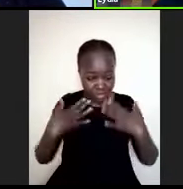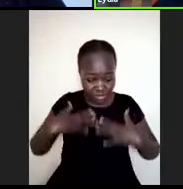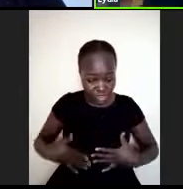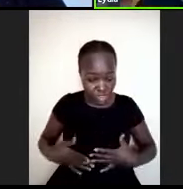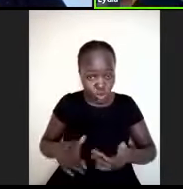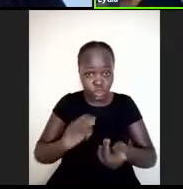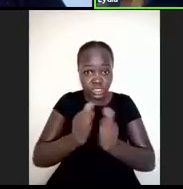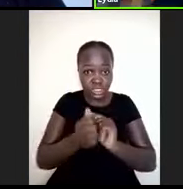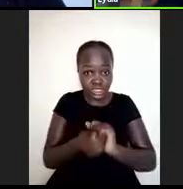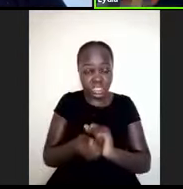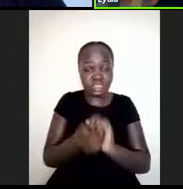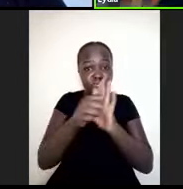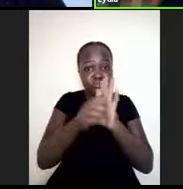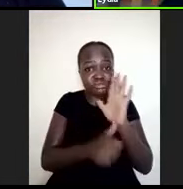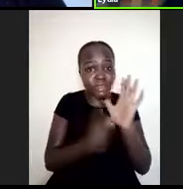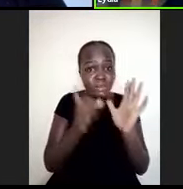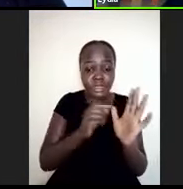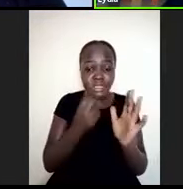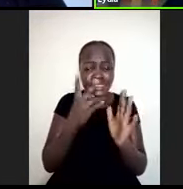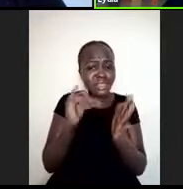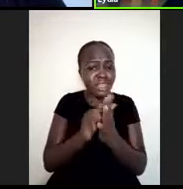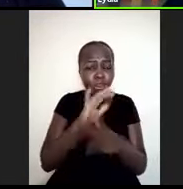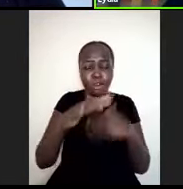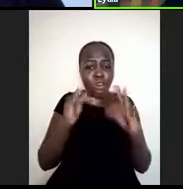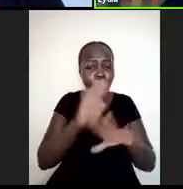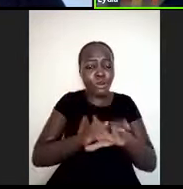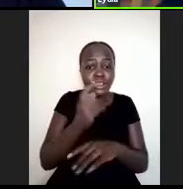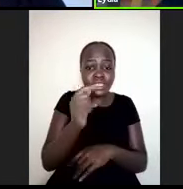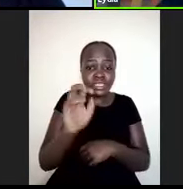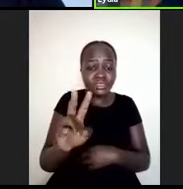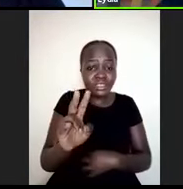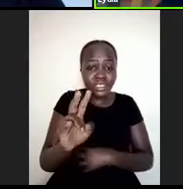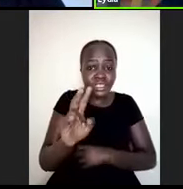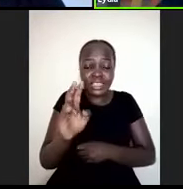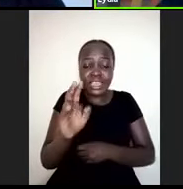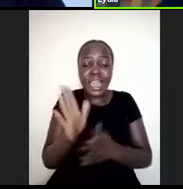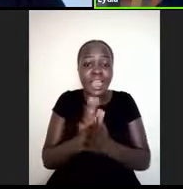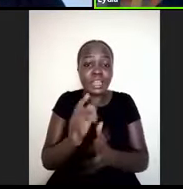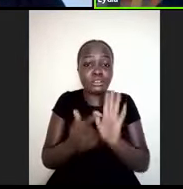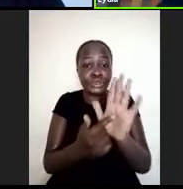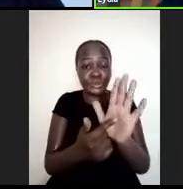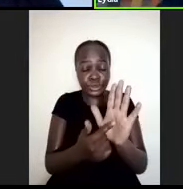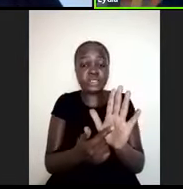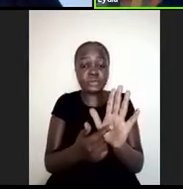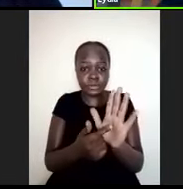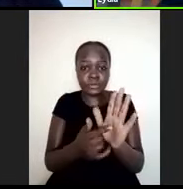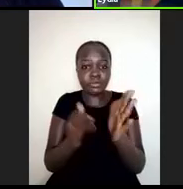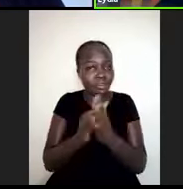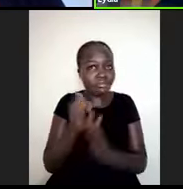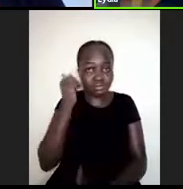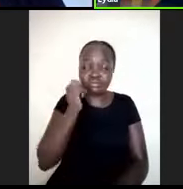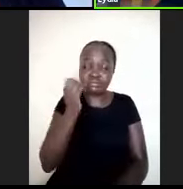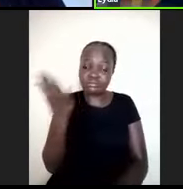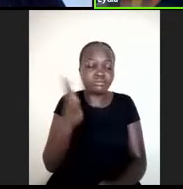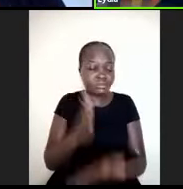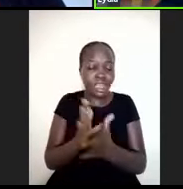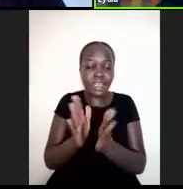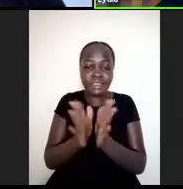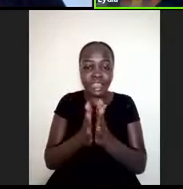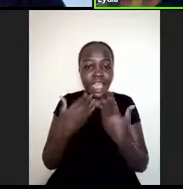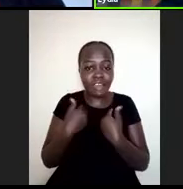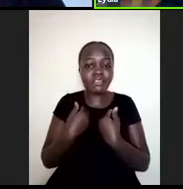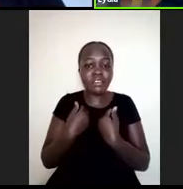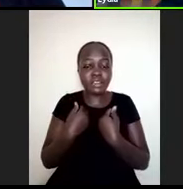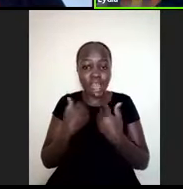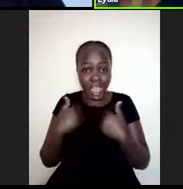surgeries. I think you've seen that on TVs or on shows. It's really a sad affair. We have one here